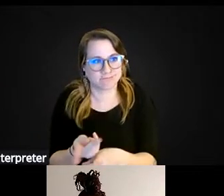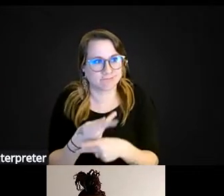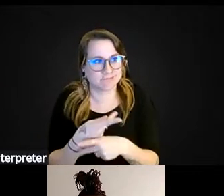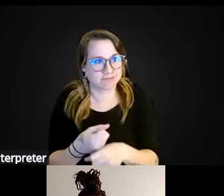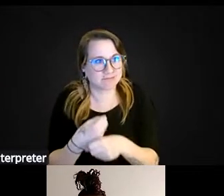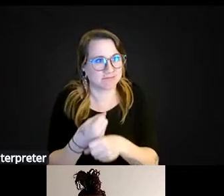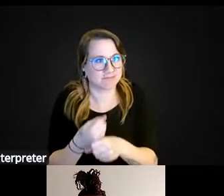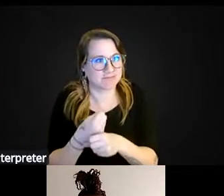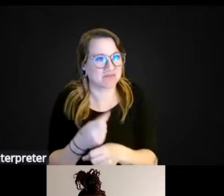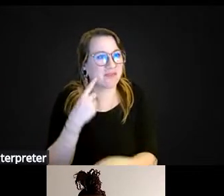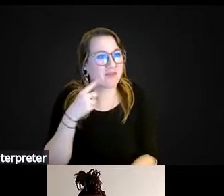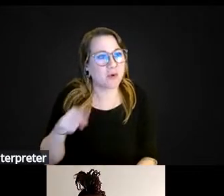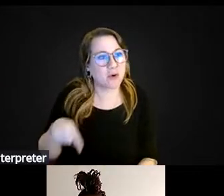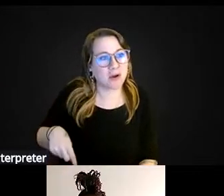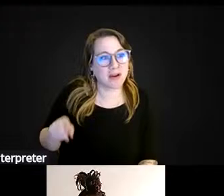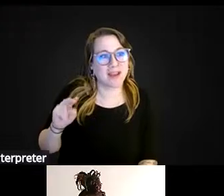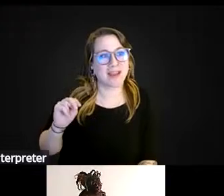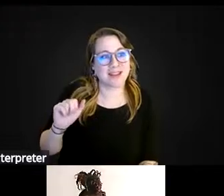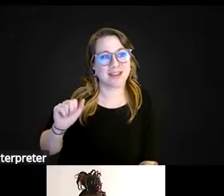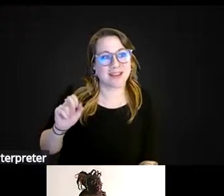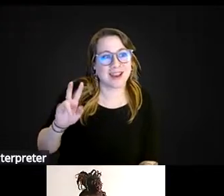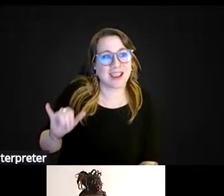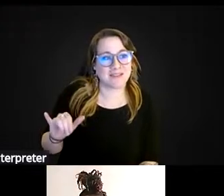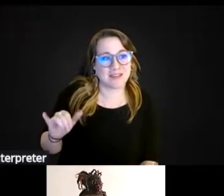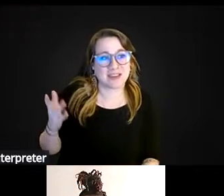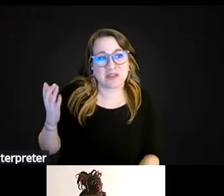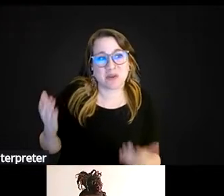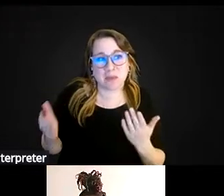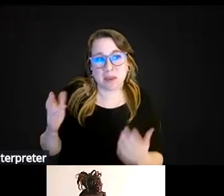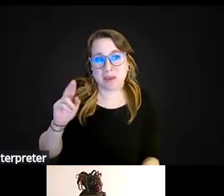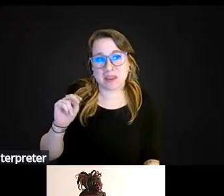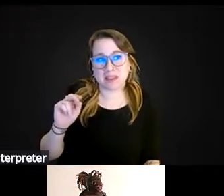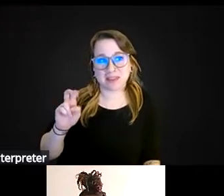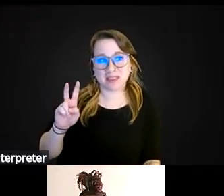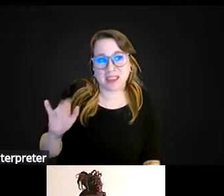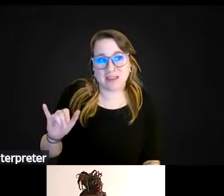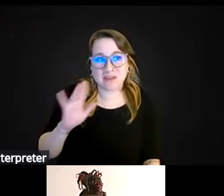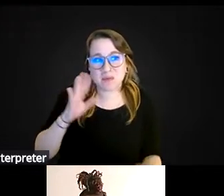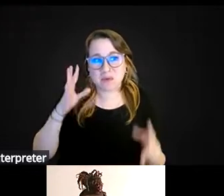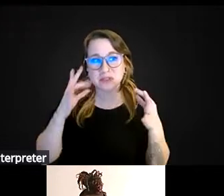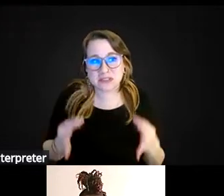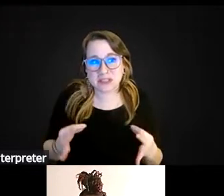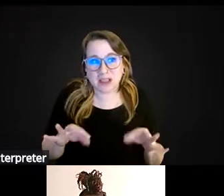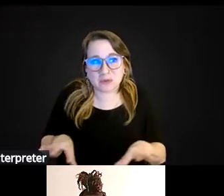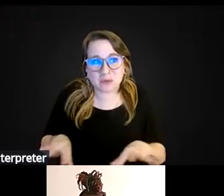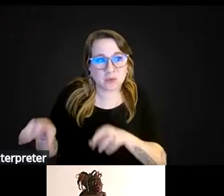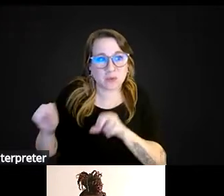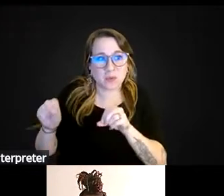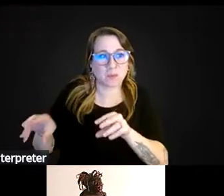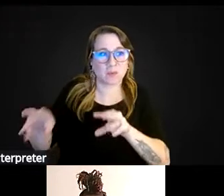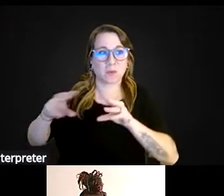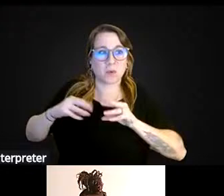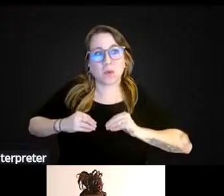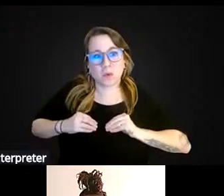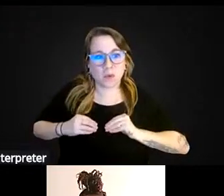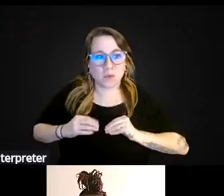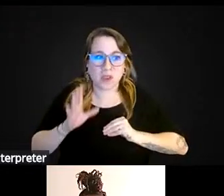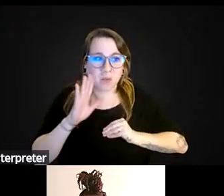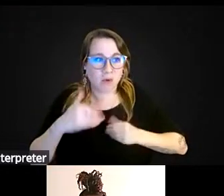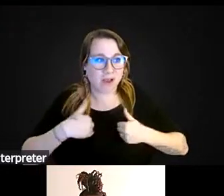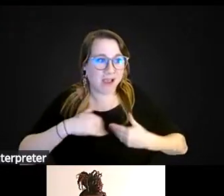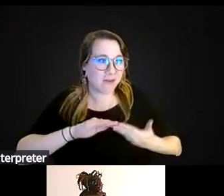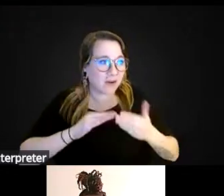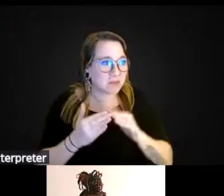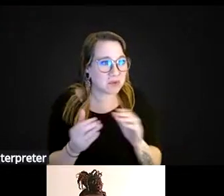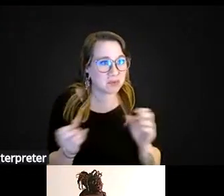for the Navy. So maybe the Navy will decide to house them and we'll have our community